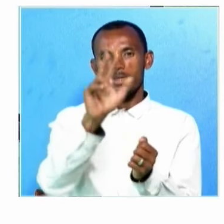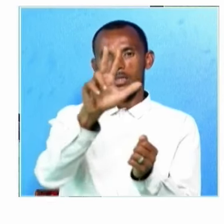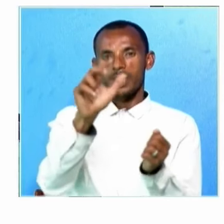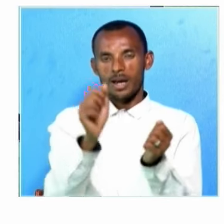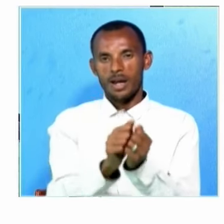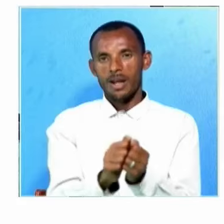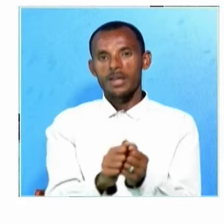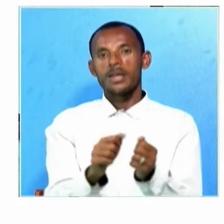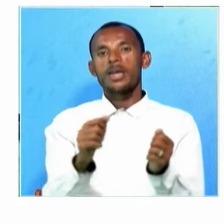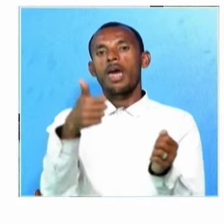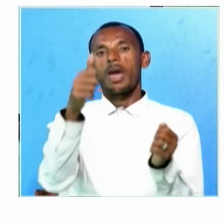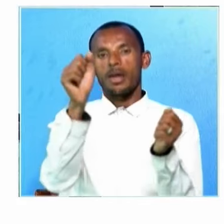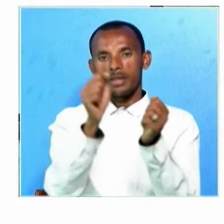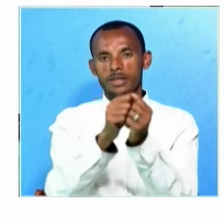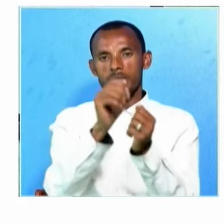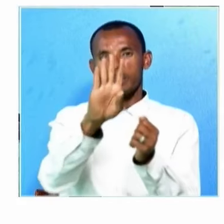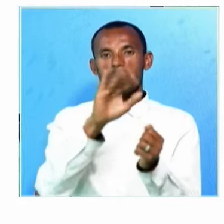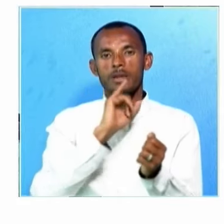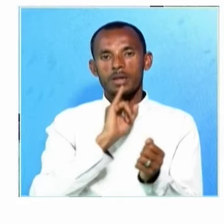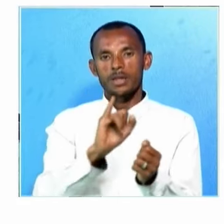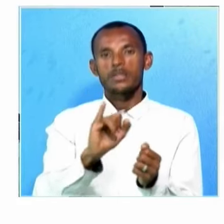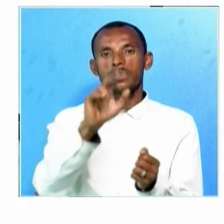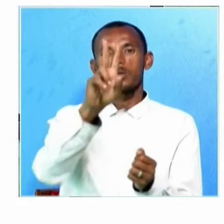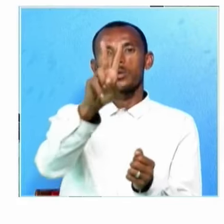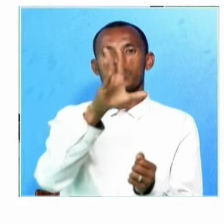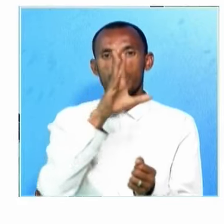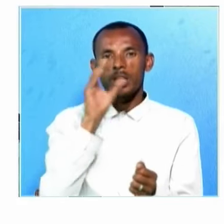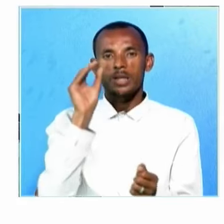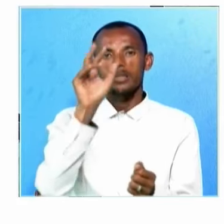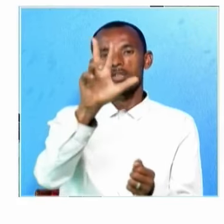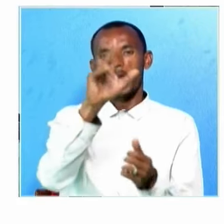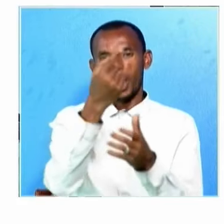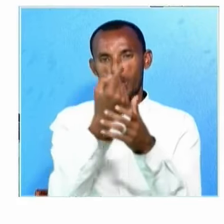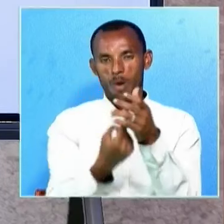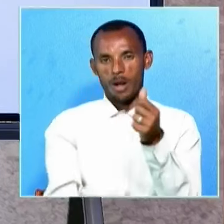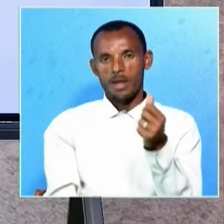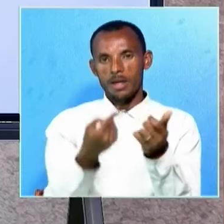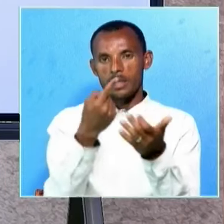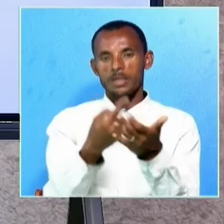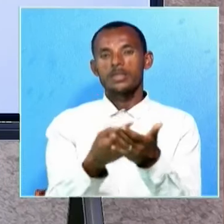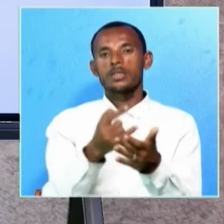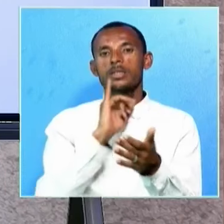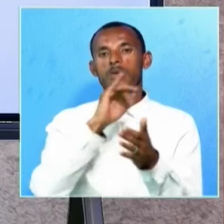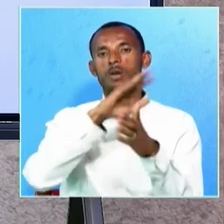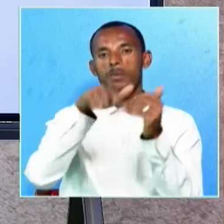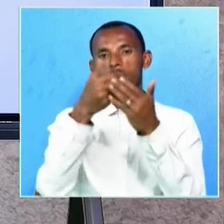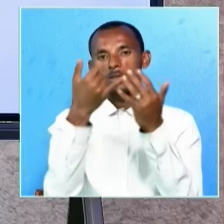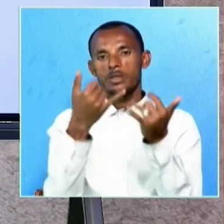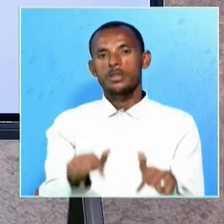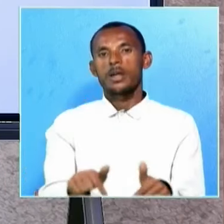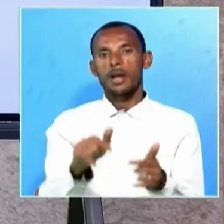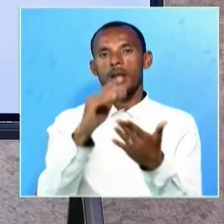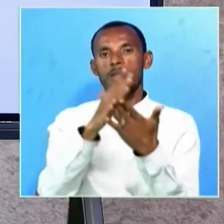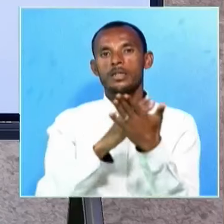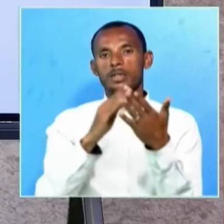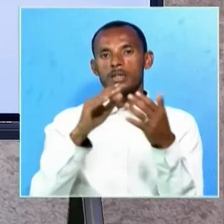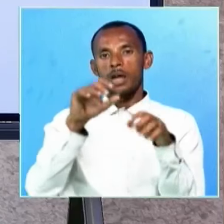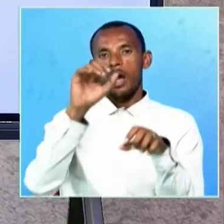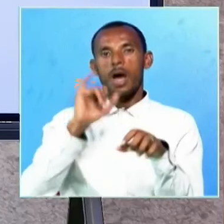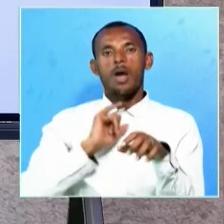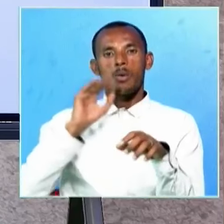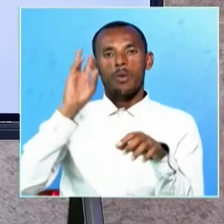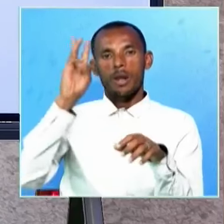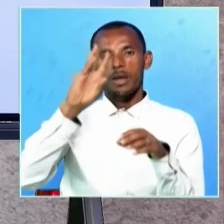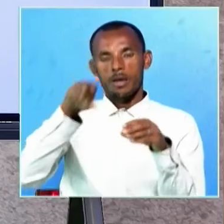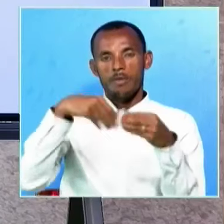their intersection is 2 and 3 only. So this is it. This is all about today's lesson. So I'll give you a question